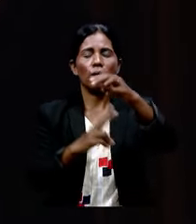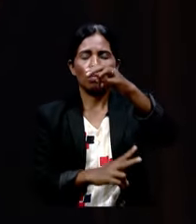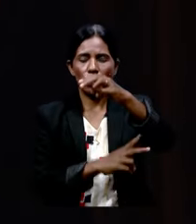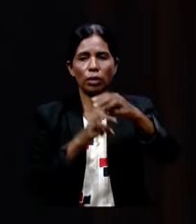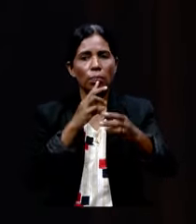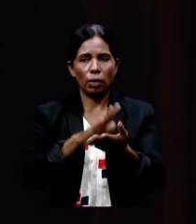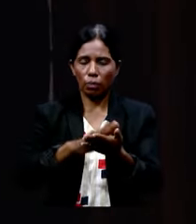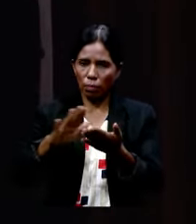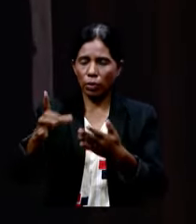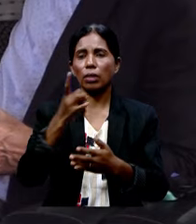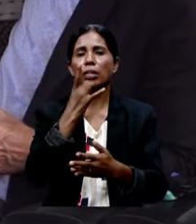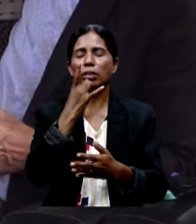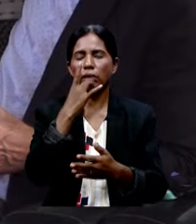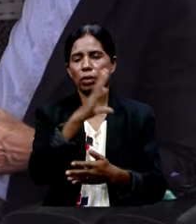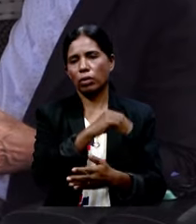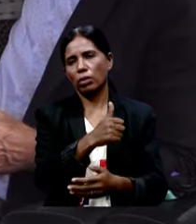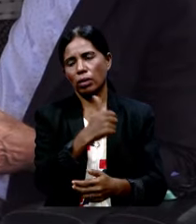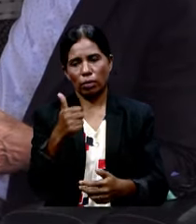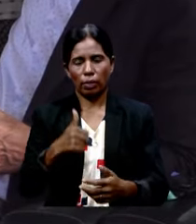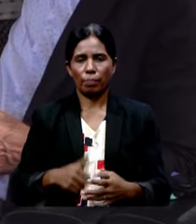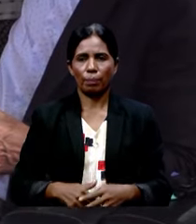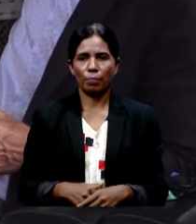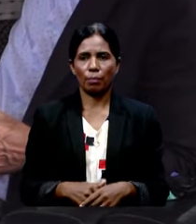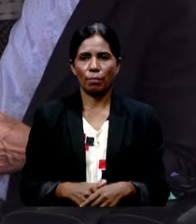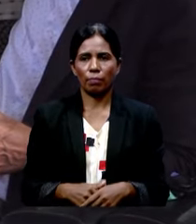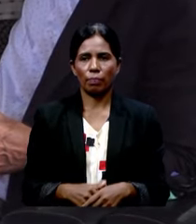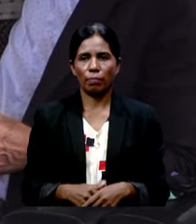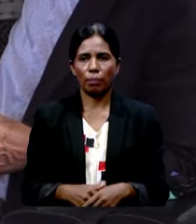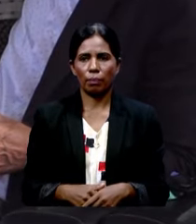bemos, eletricidade no selutan. Romaldo Neves, Tito Silva, GMN.